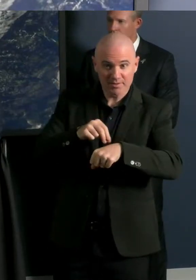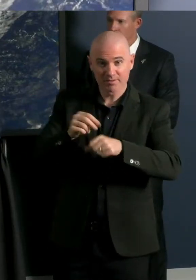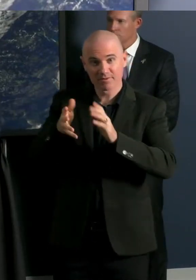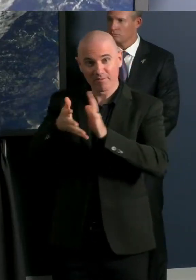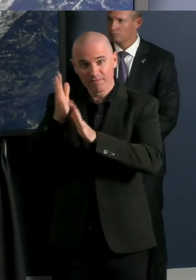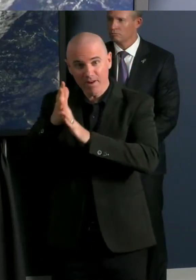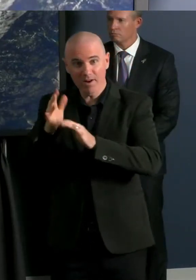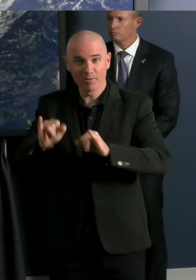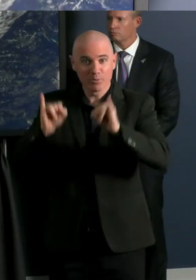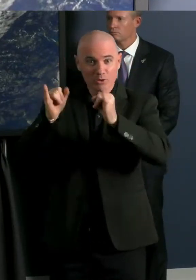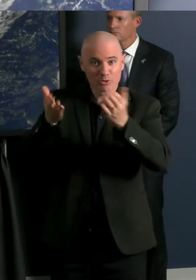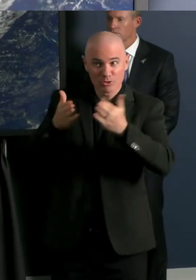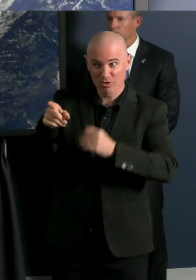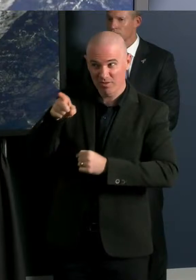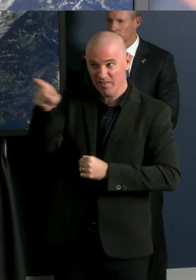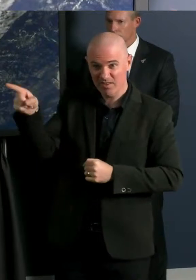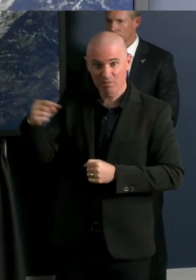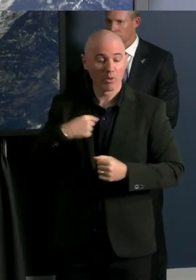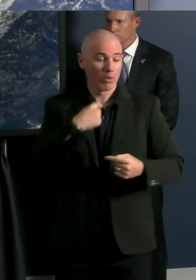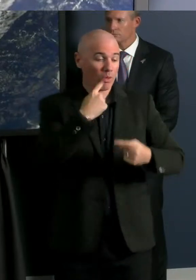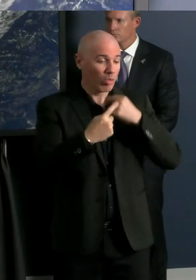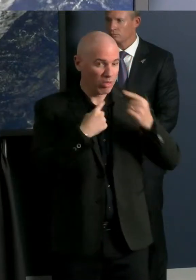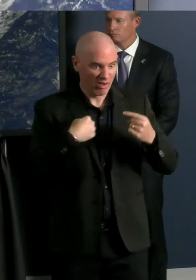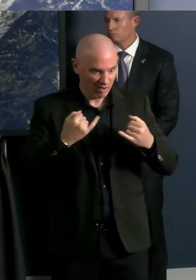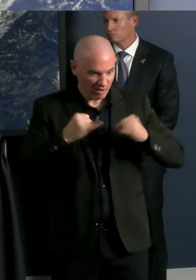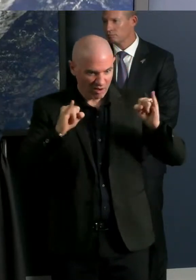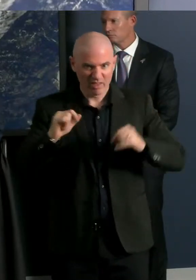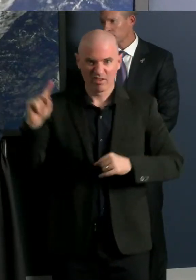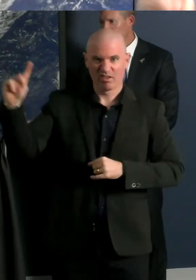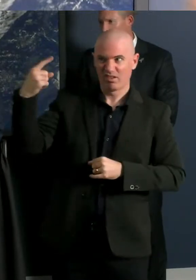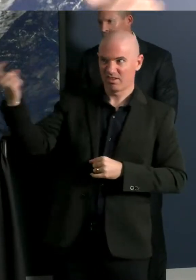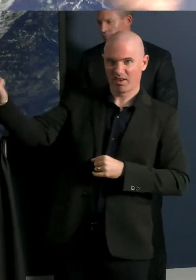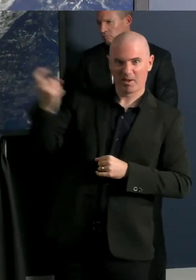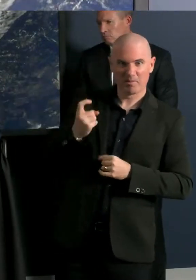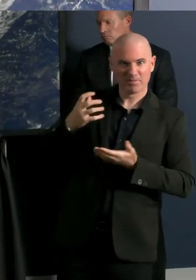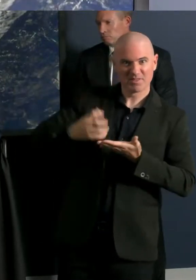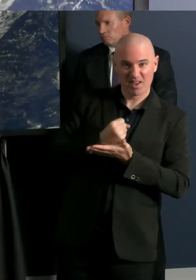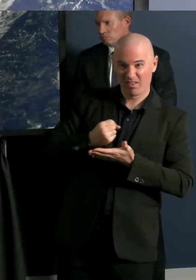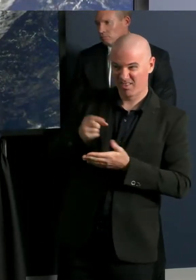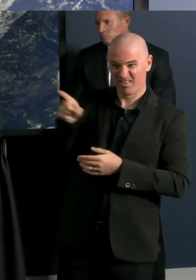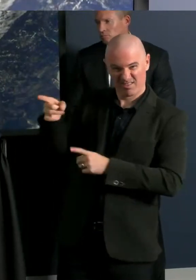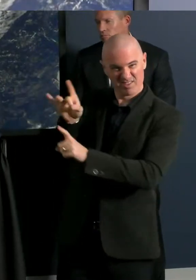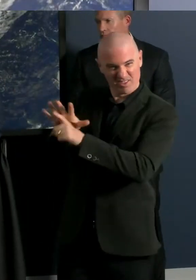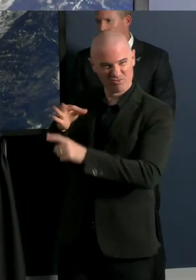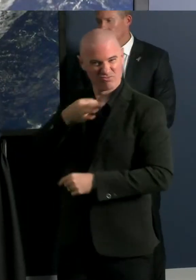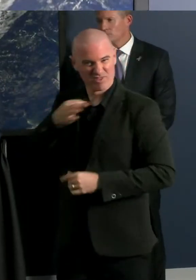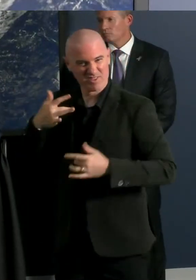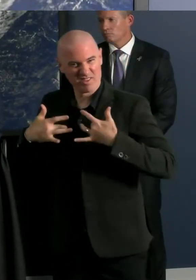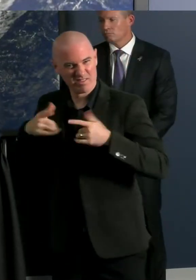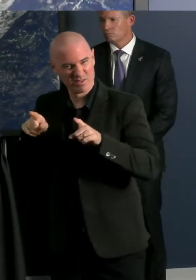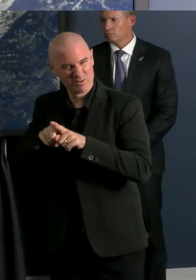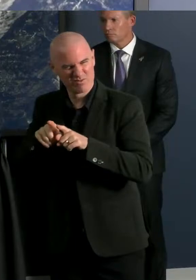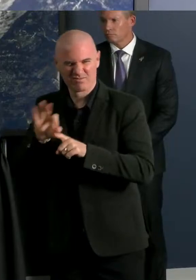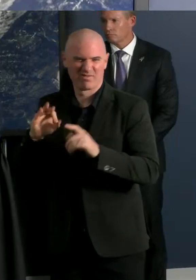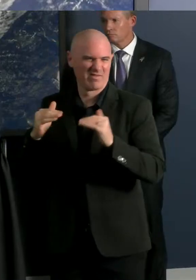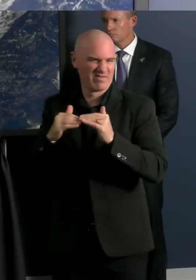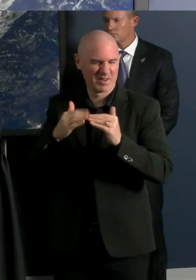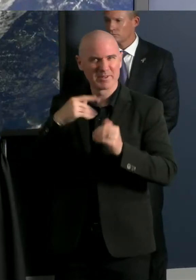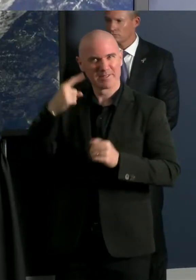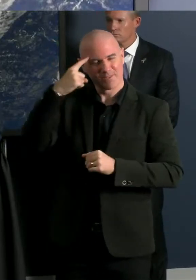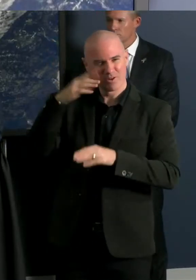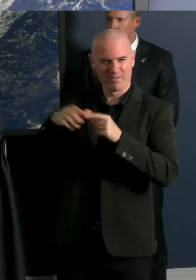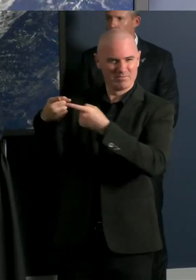risk if in those situations as they occur. So I greatly appreciate the community's efforts to this point in time and look forward